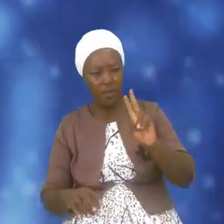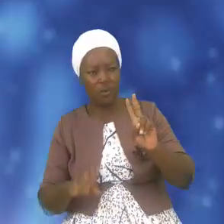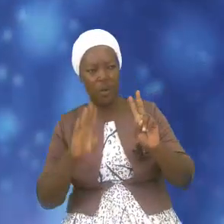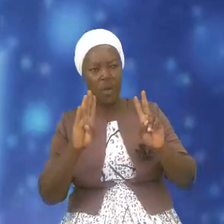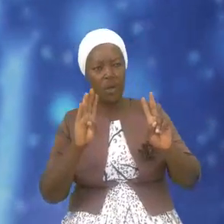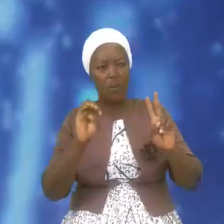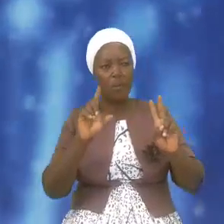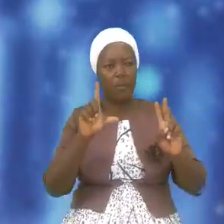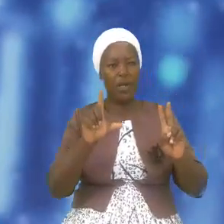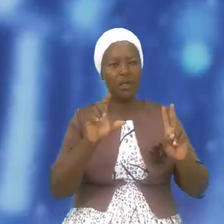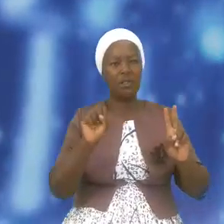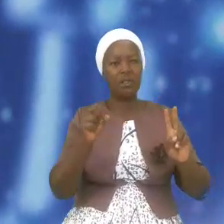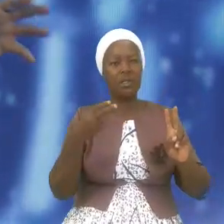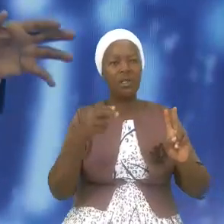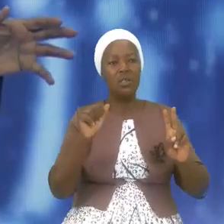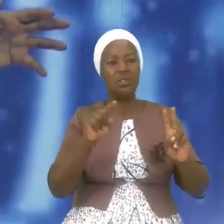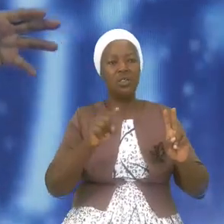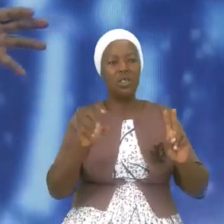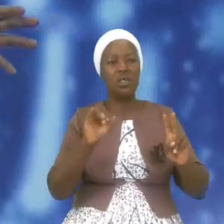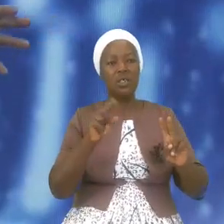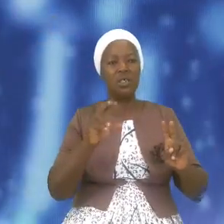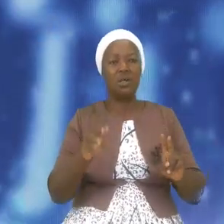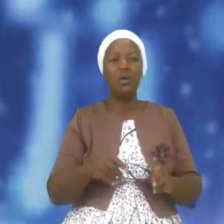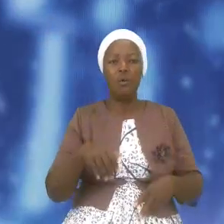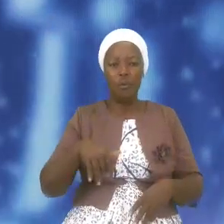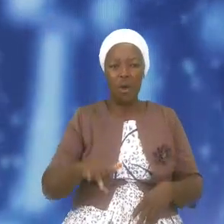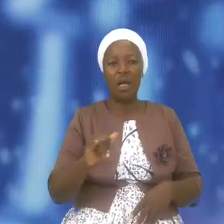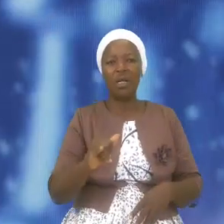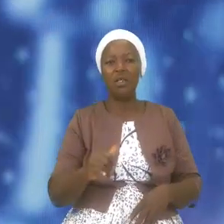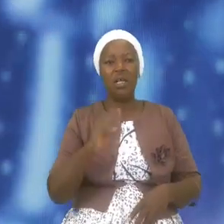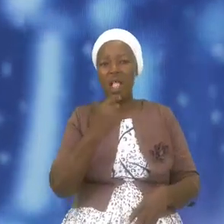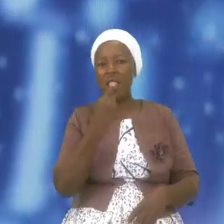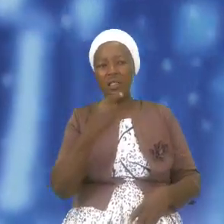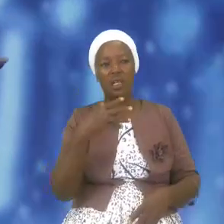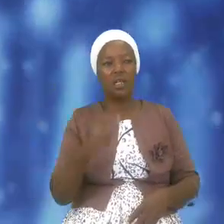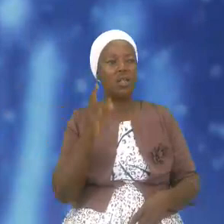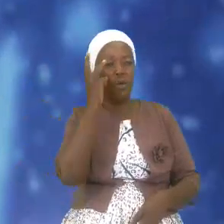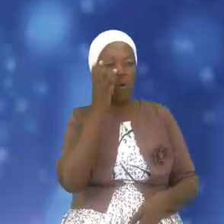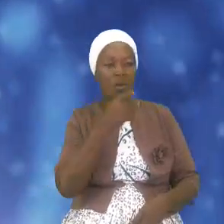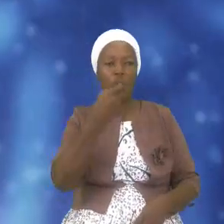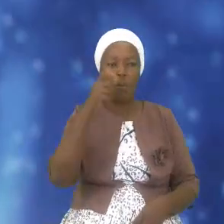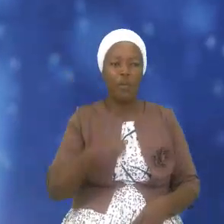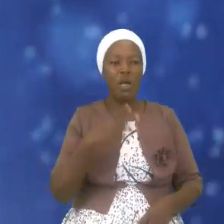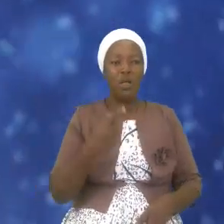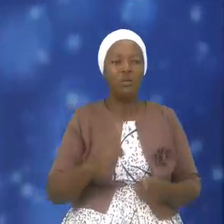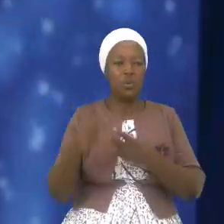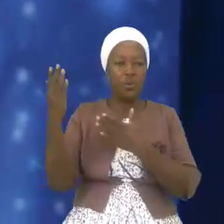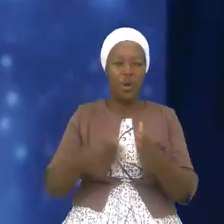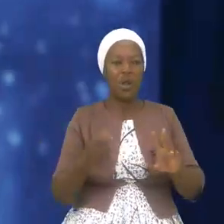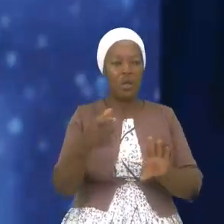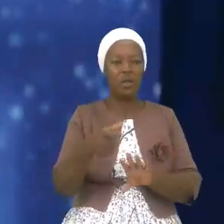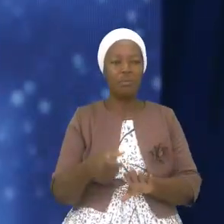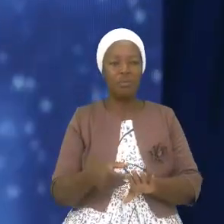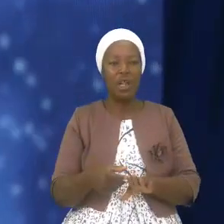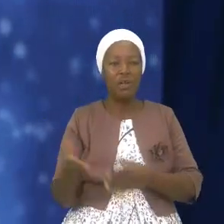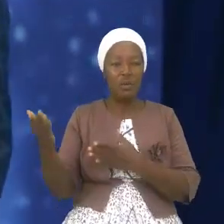the golden and silver vessels which his father Nebuchadnezzar had taken